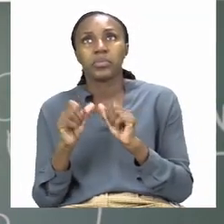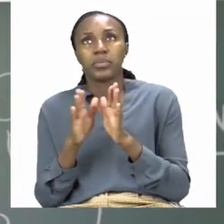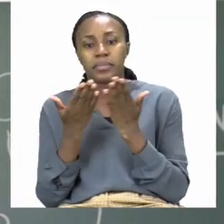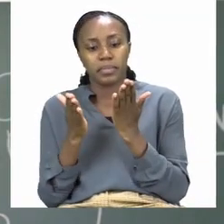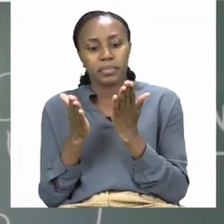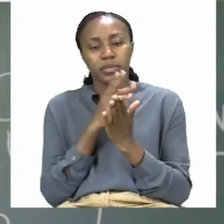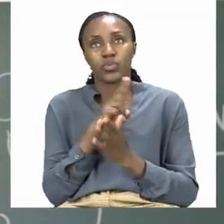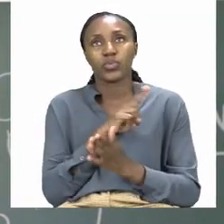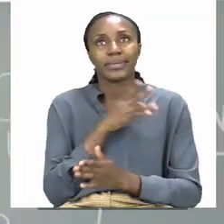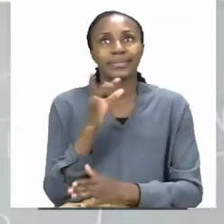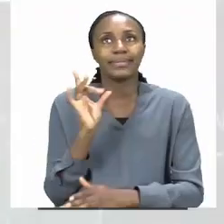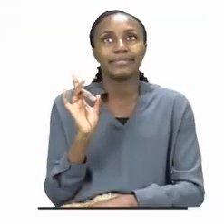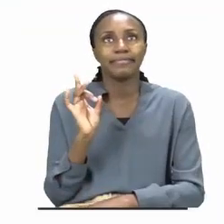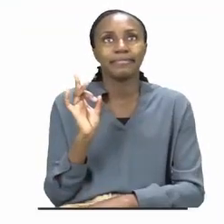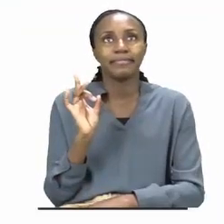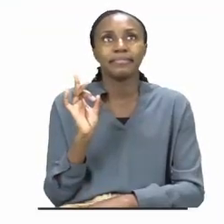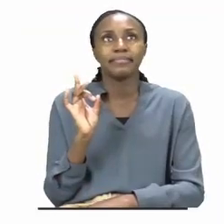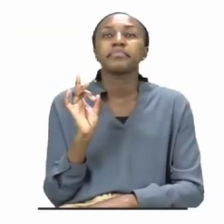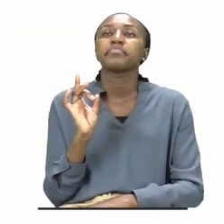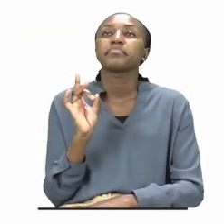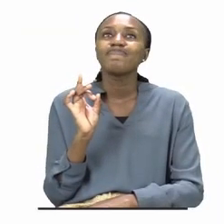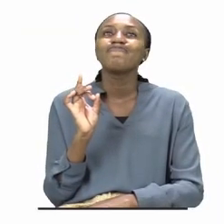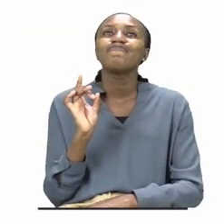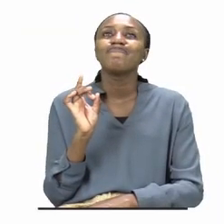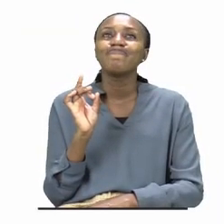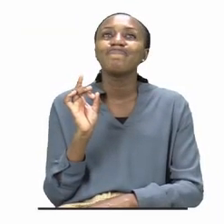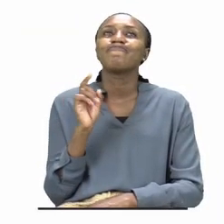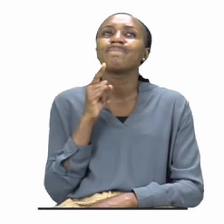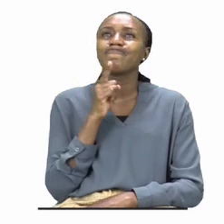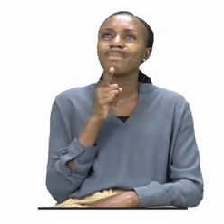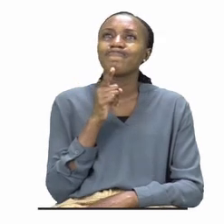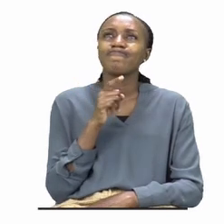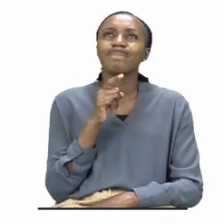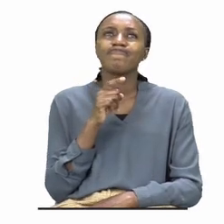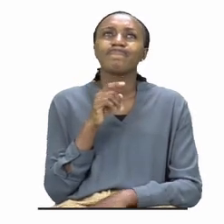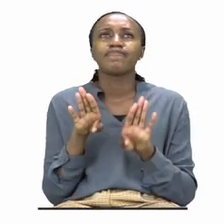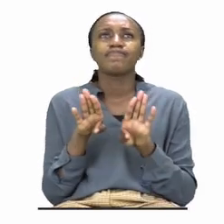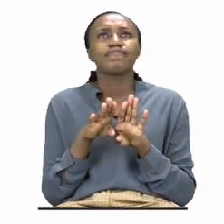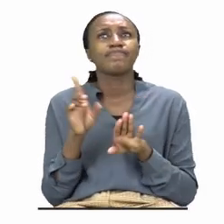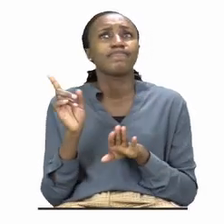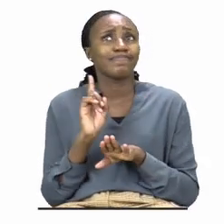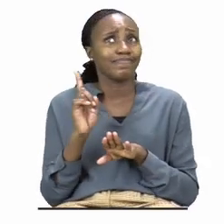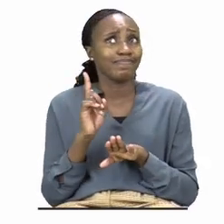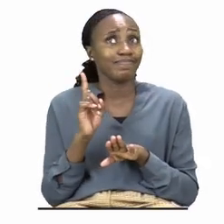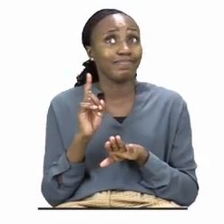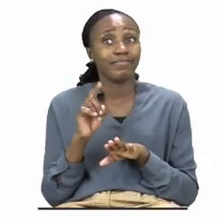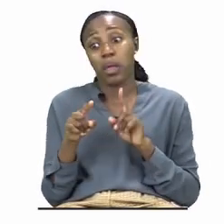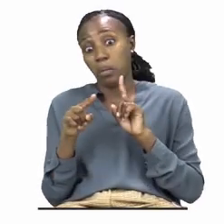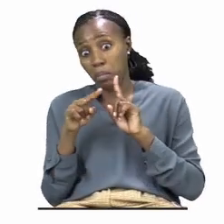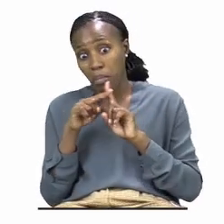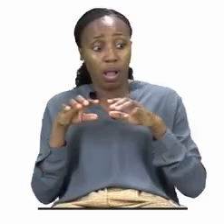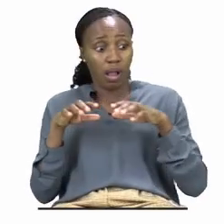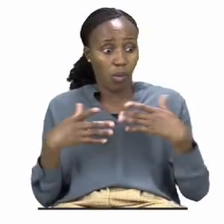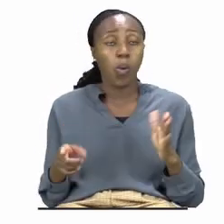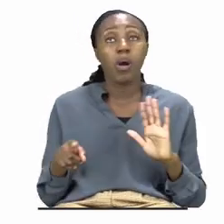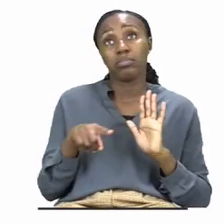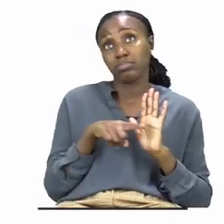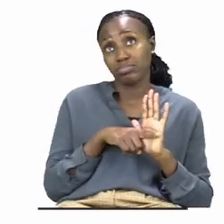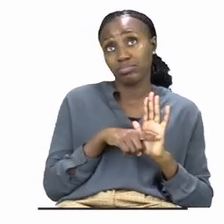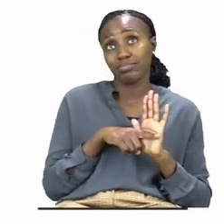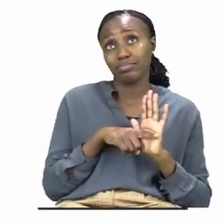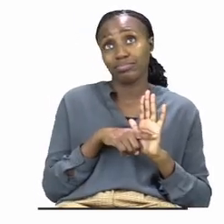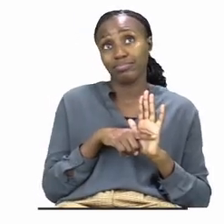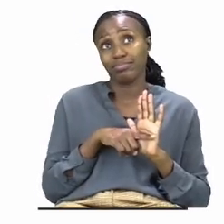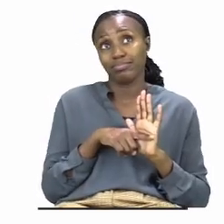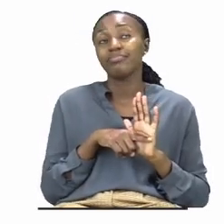28. Now here you will see we have to do some problem solving, and I'm going